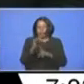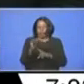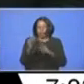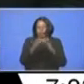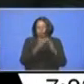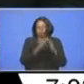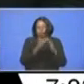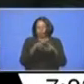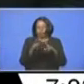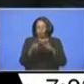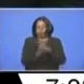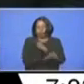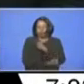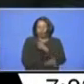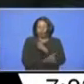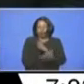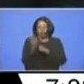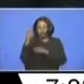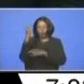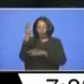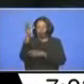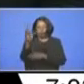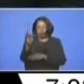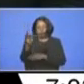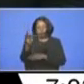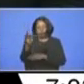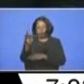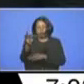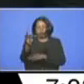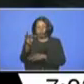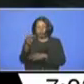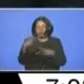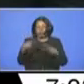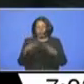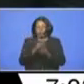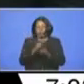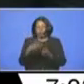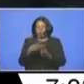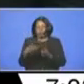of the countries to future disasters that inevitably will come.